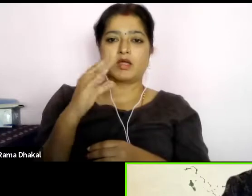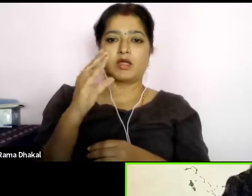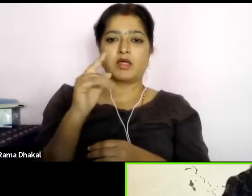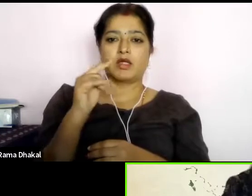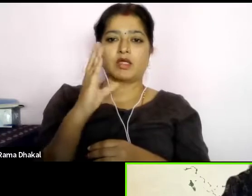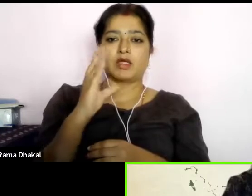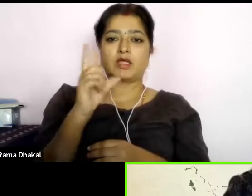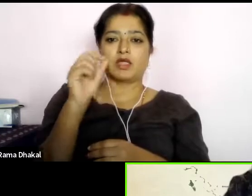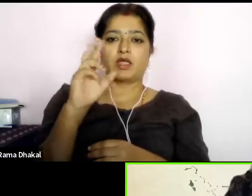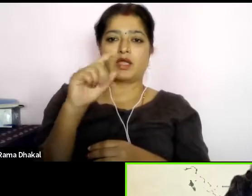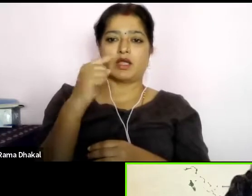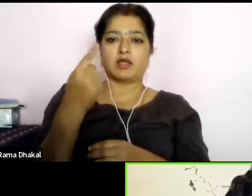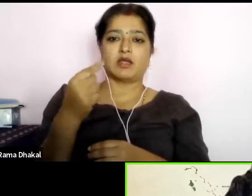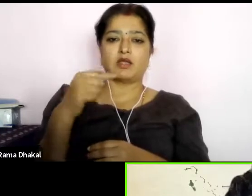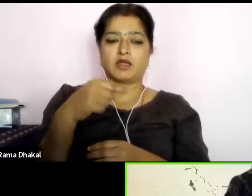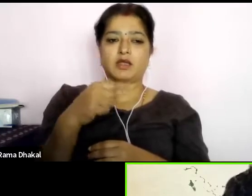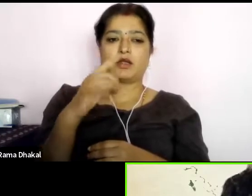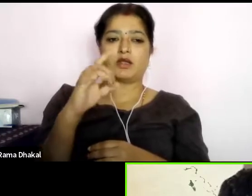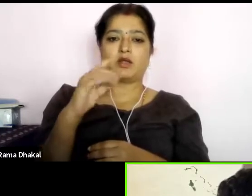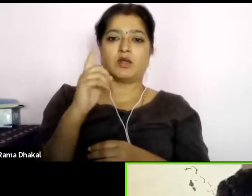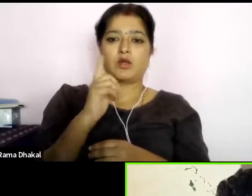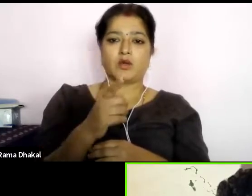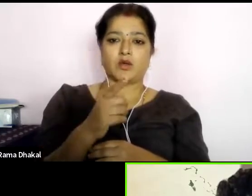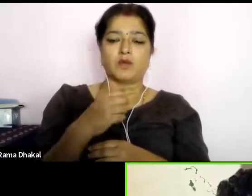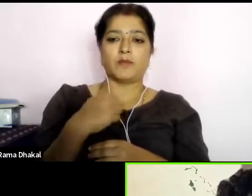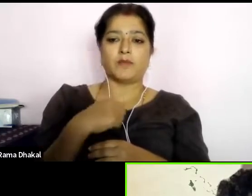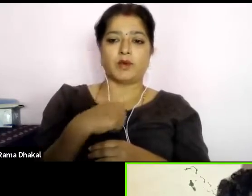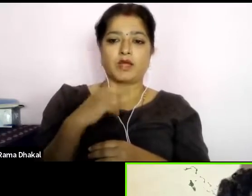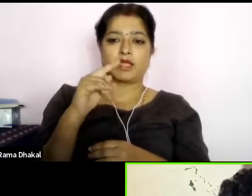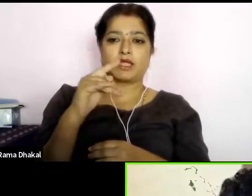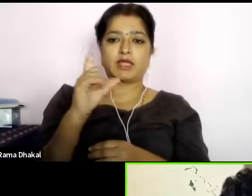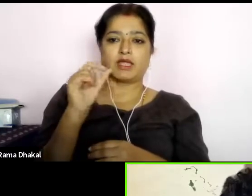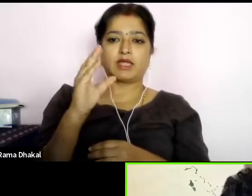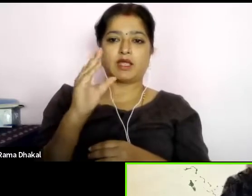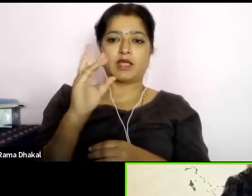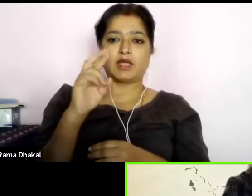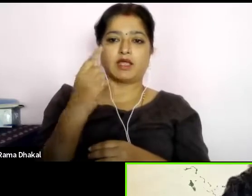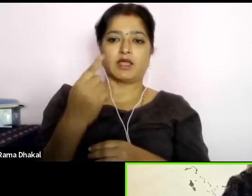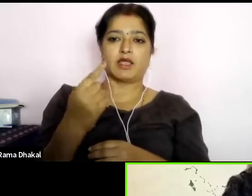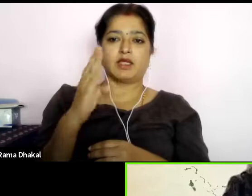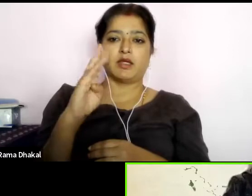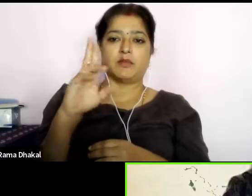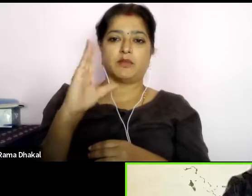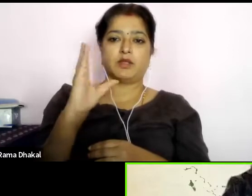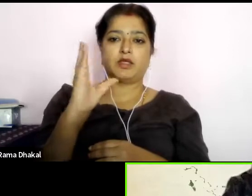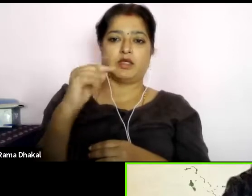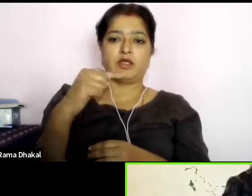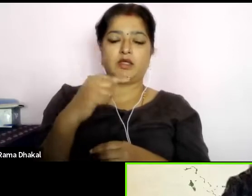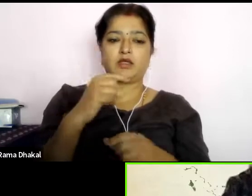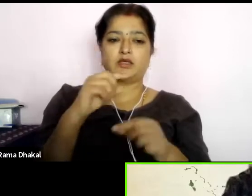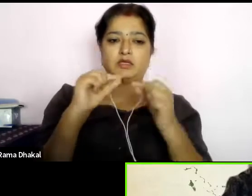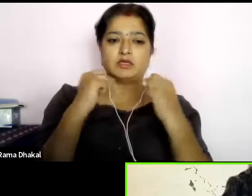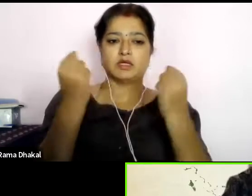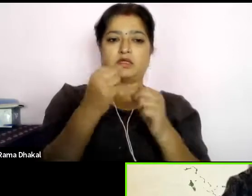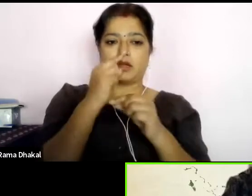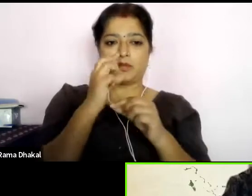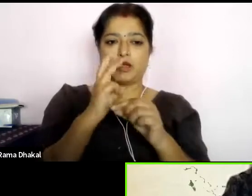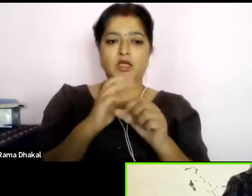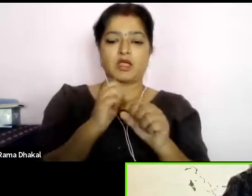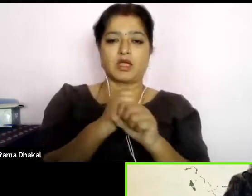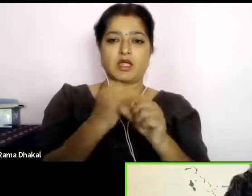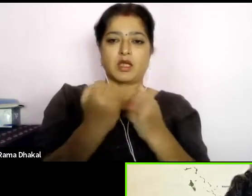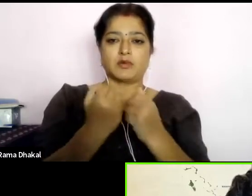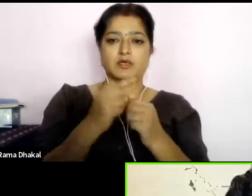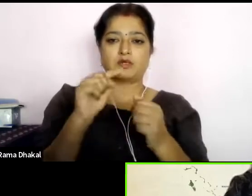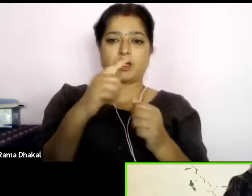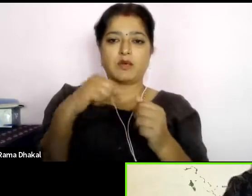work in the Caribbean from Belize straight down to Suriname. So the impact of climate change has been wide-ranging in the region. The adverse effects